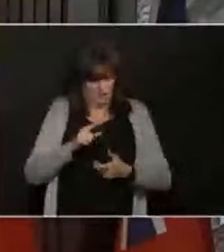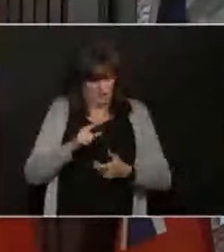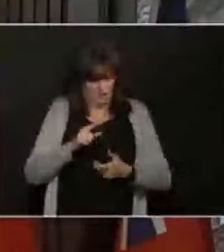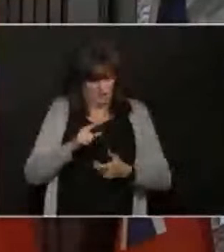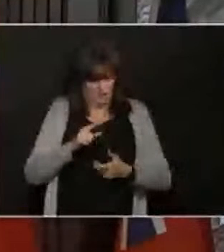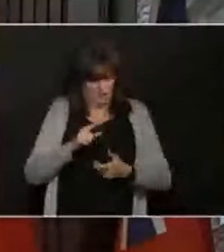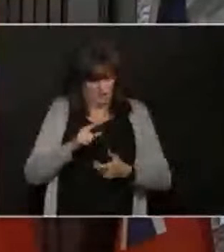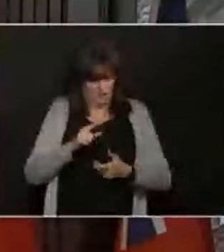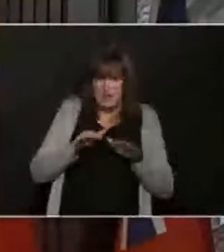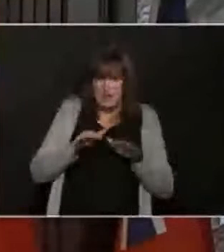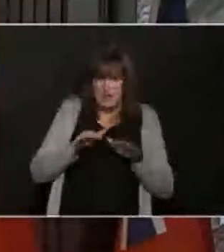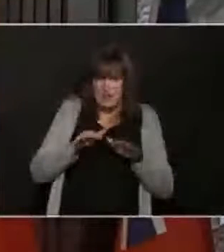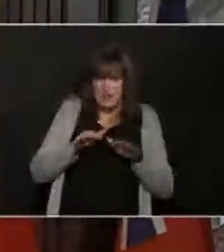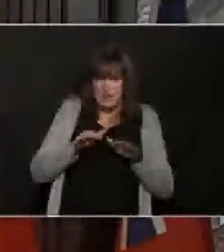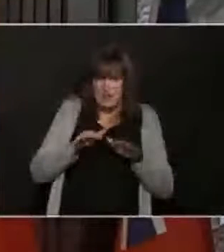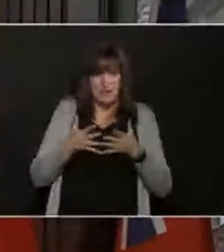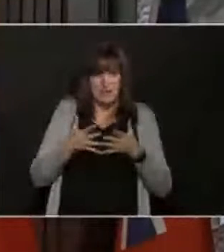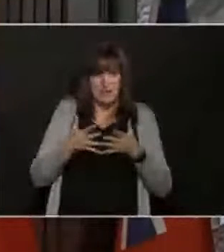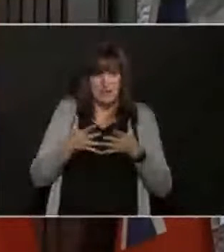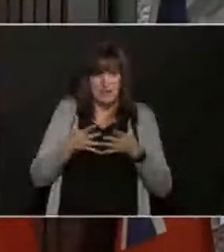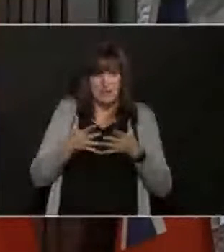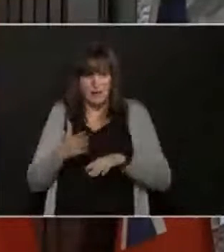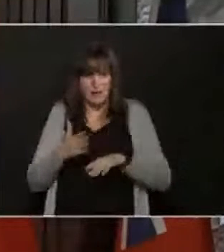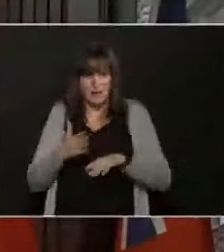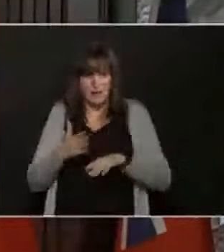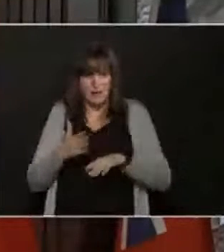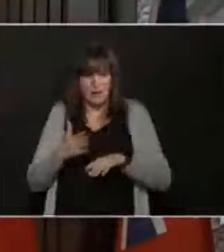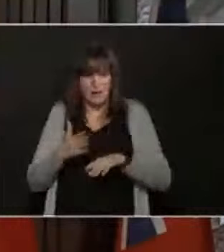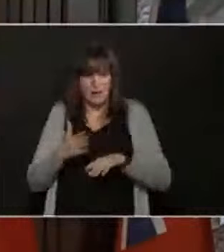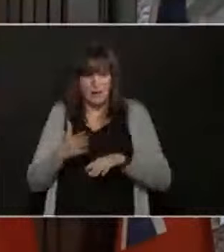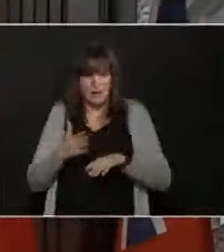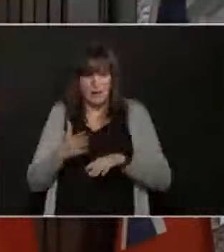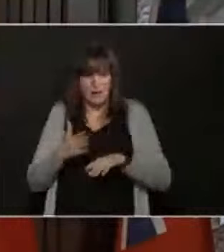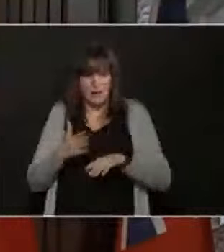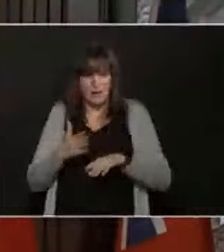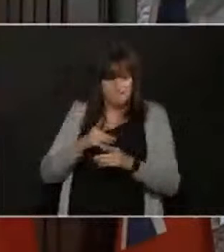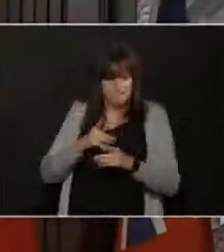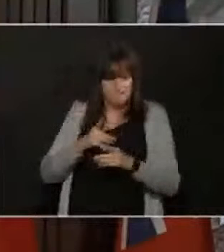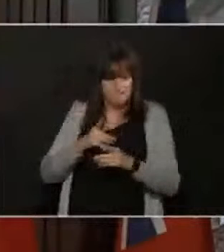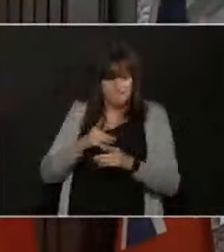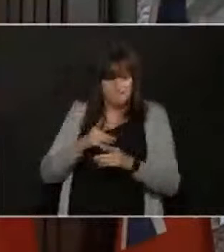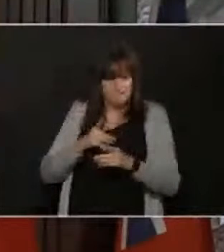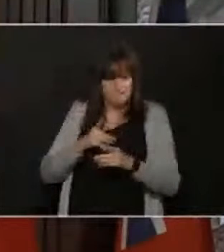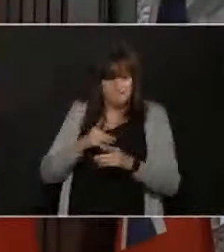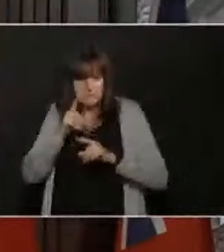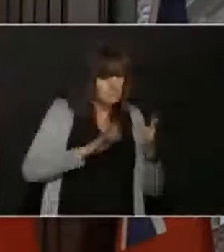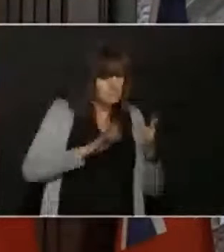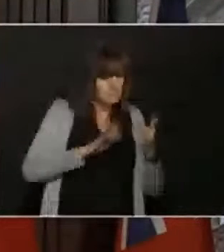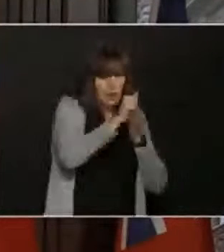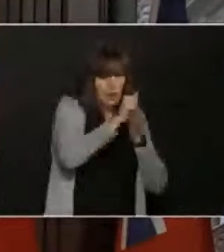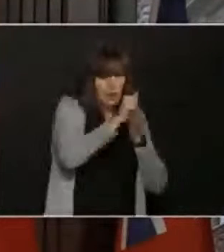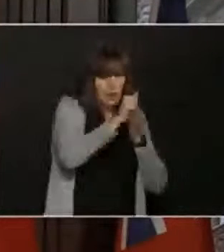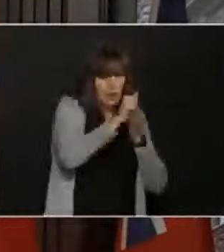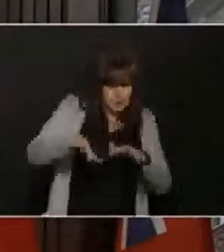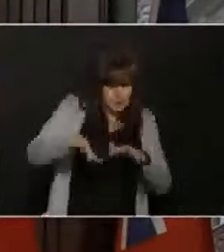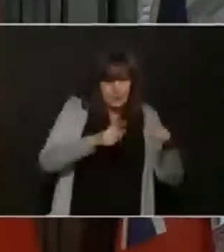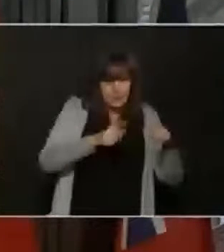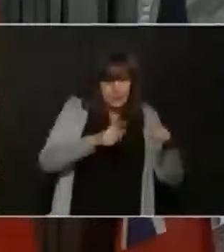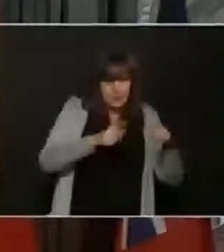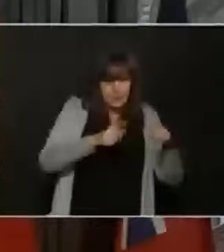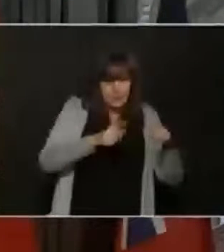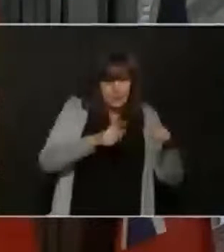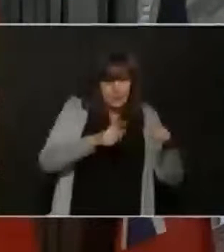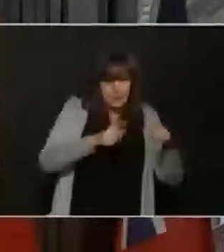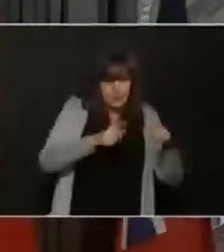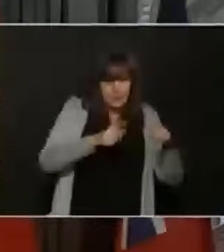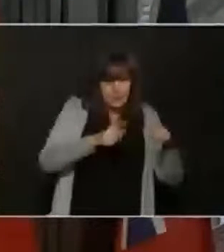close engagement with community leaders, and support for people who do the essential work we all rely on every day, so that nobody has